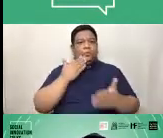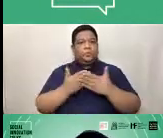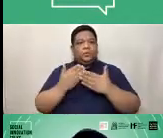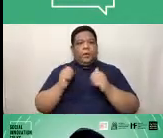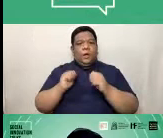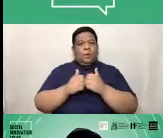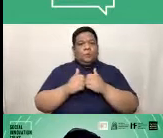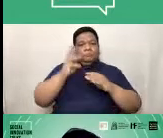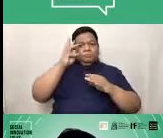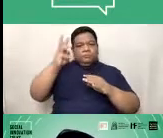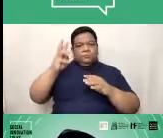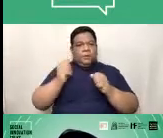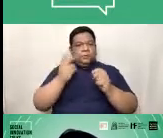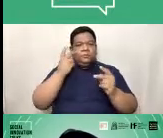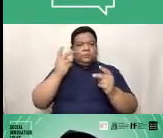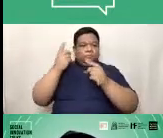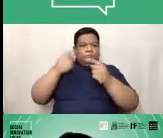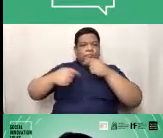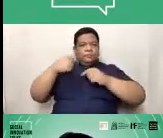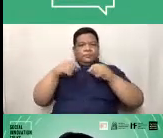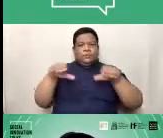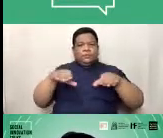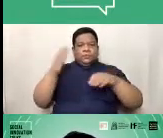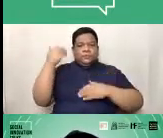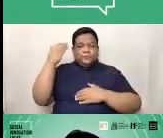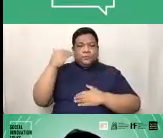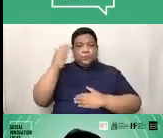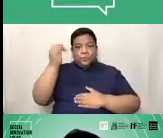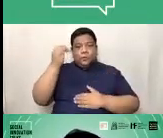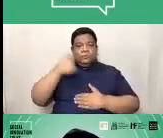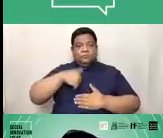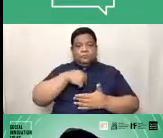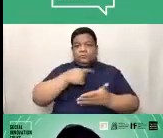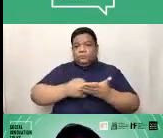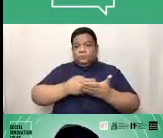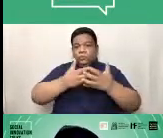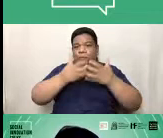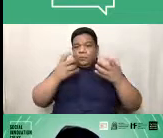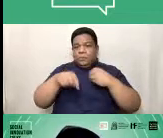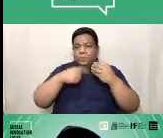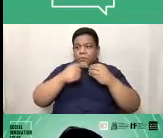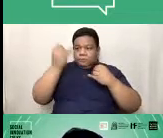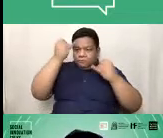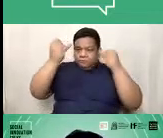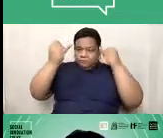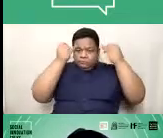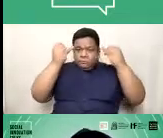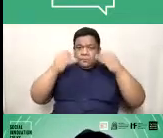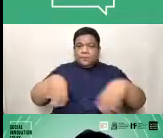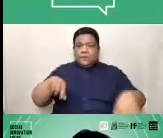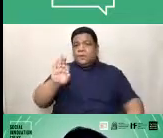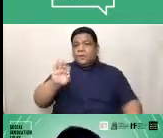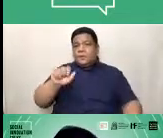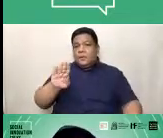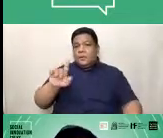recap of what we've done before, because we've talked a lot about more of conceptual ideas. Fab Labs as a